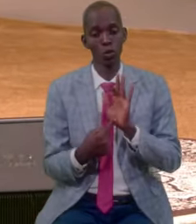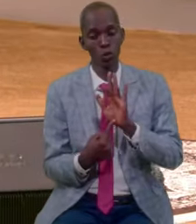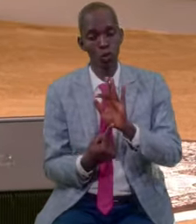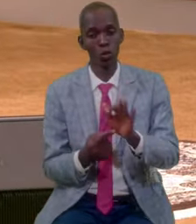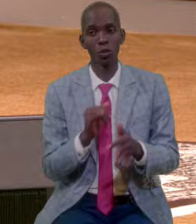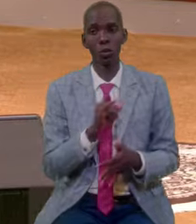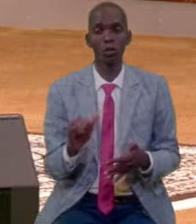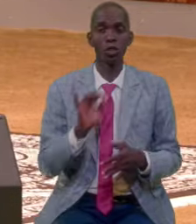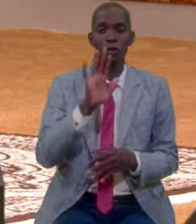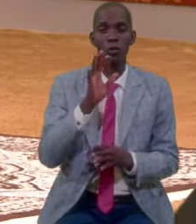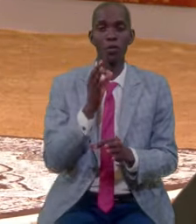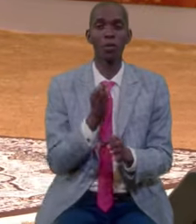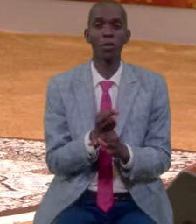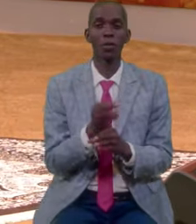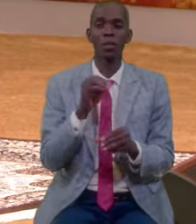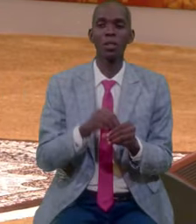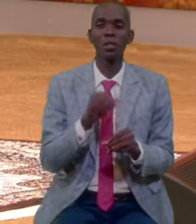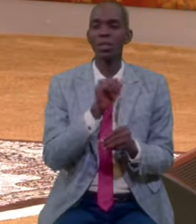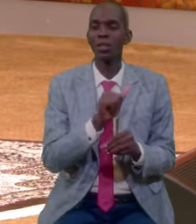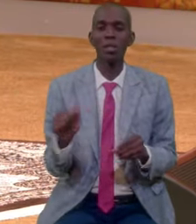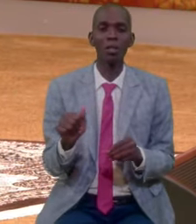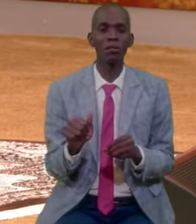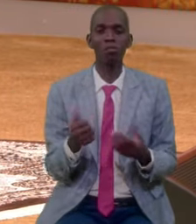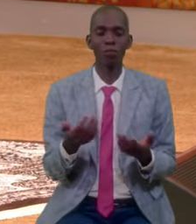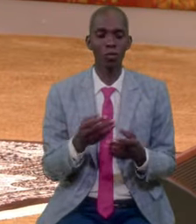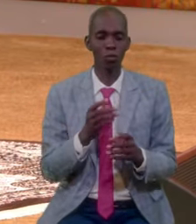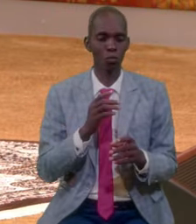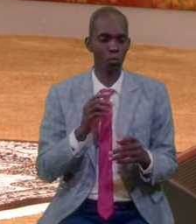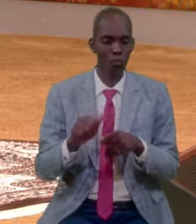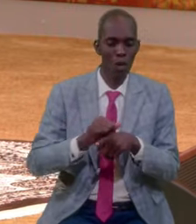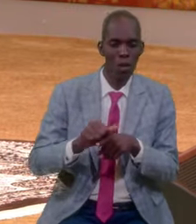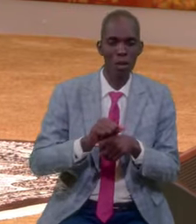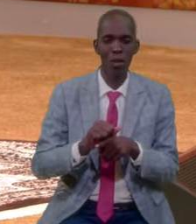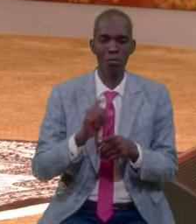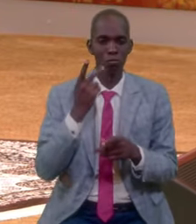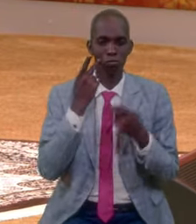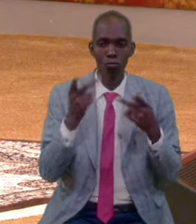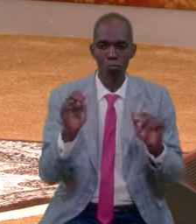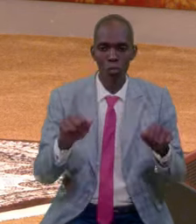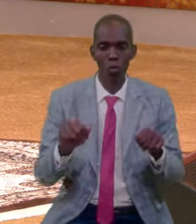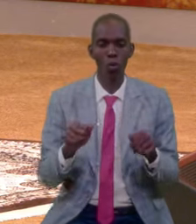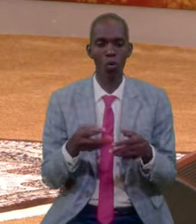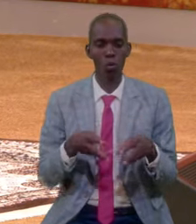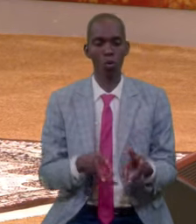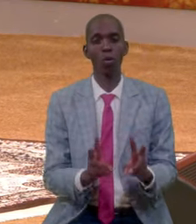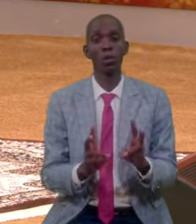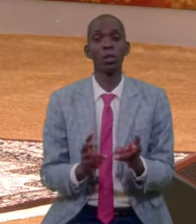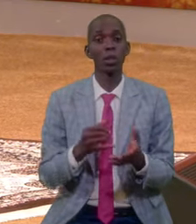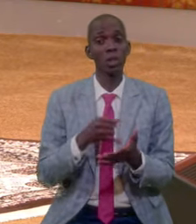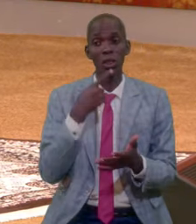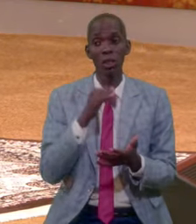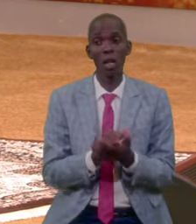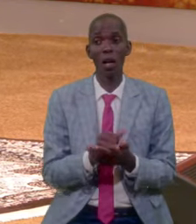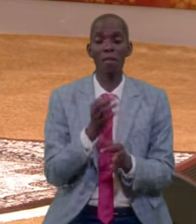expressing your faith in a definite, practical, profitable way, it says